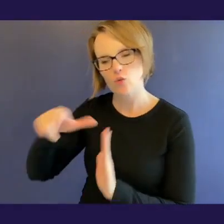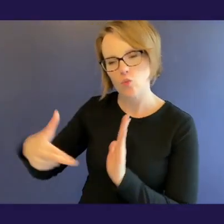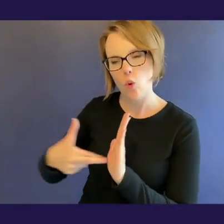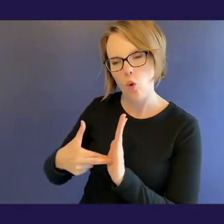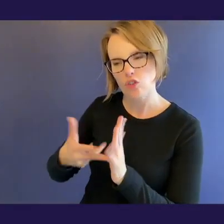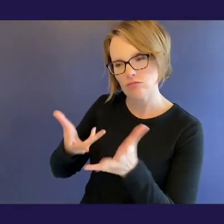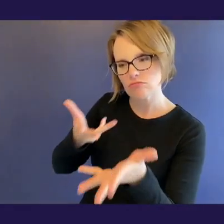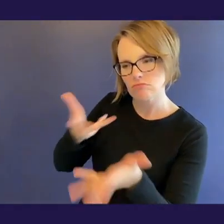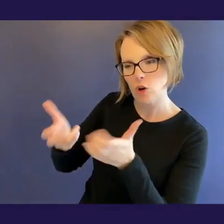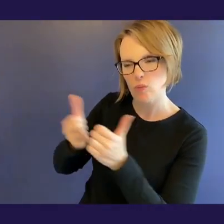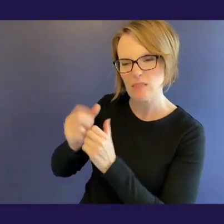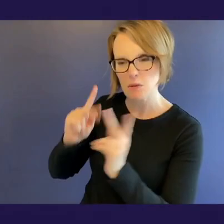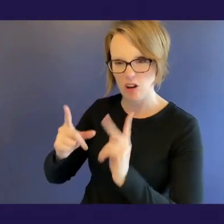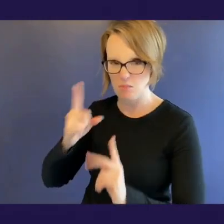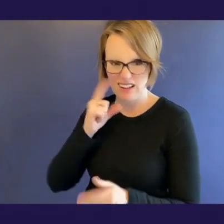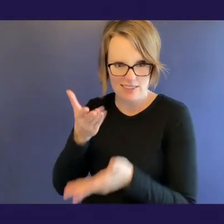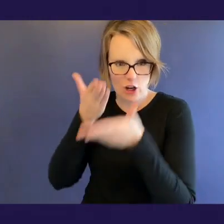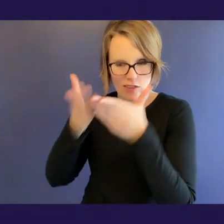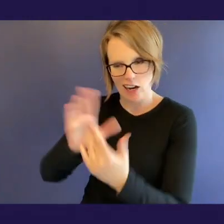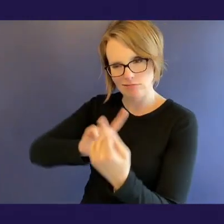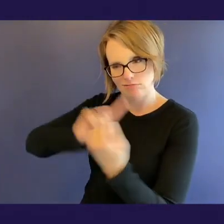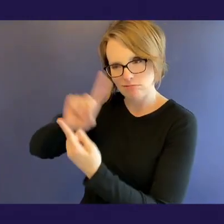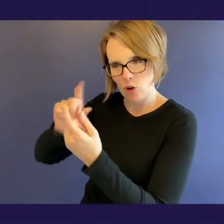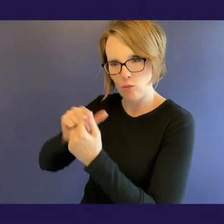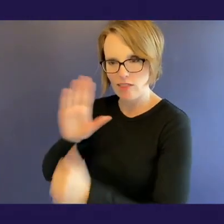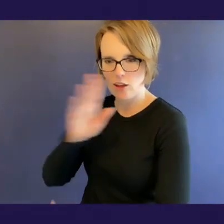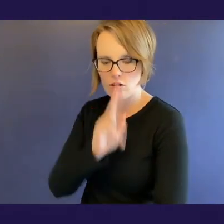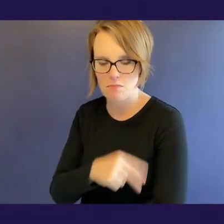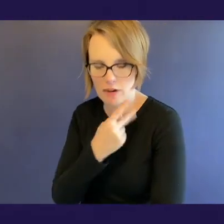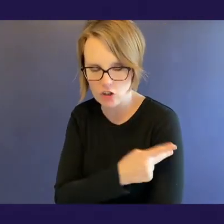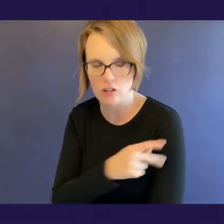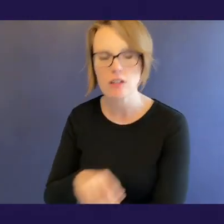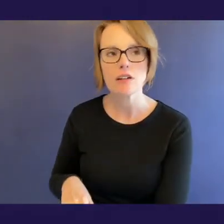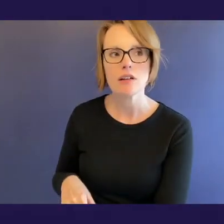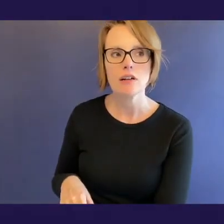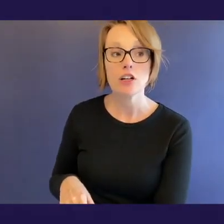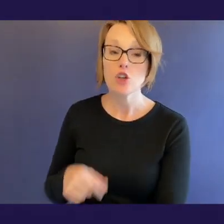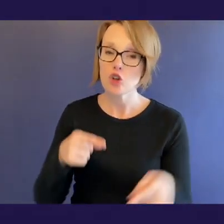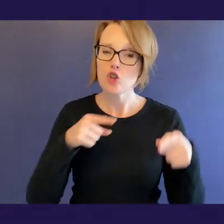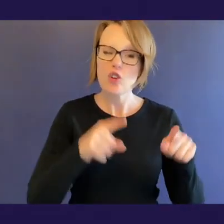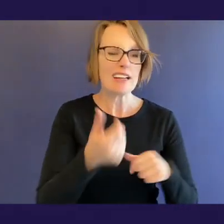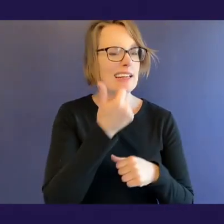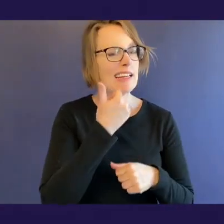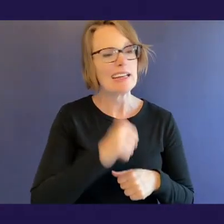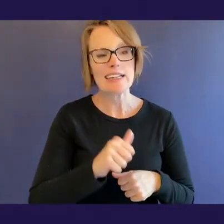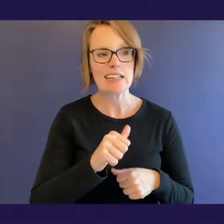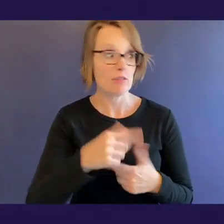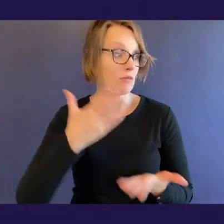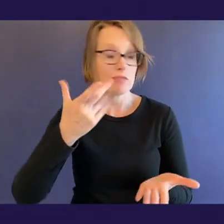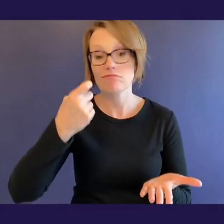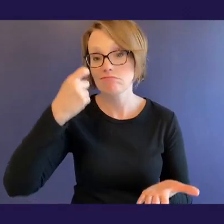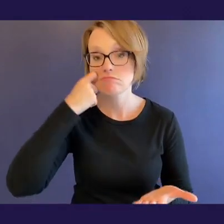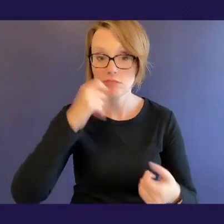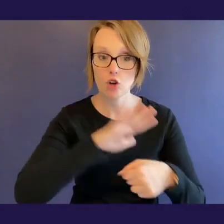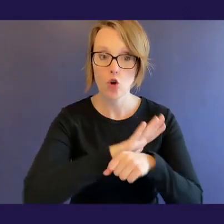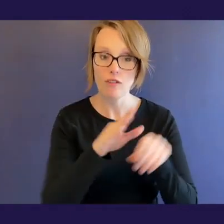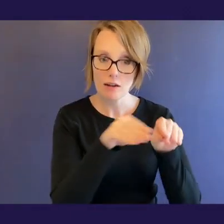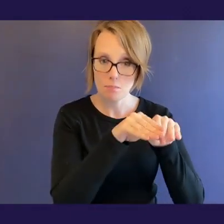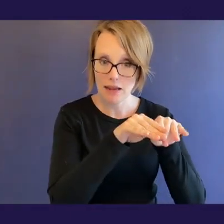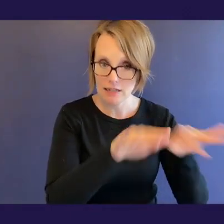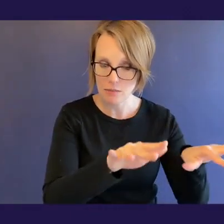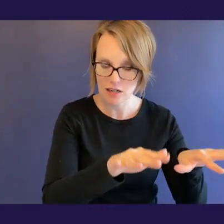and we're talking about applying these methods broadly, but during the pandemic, we sometimes saw